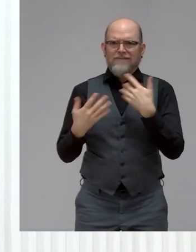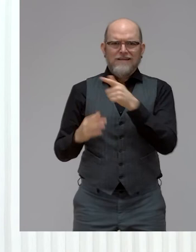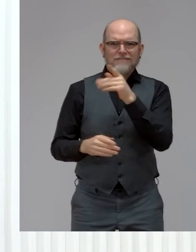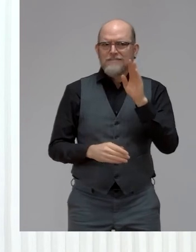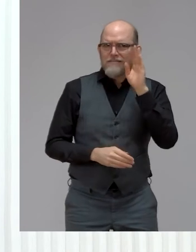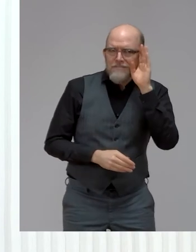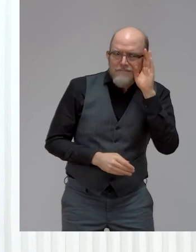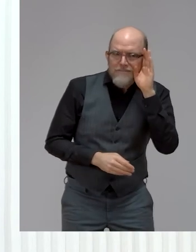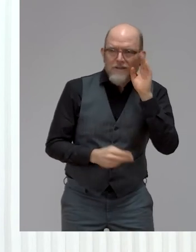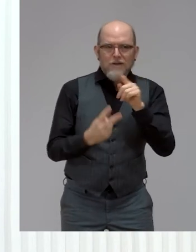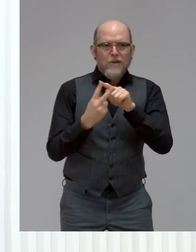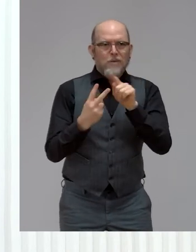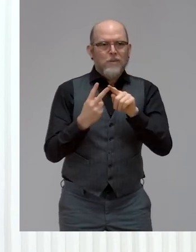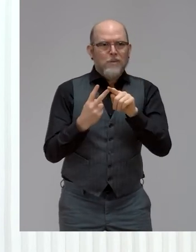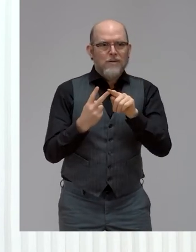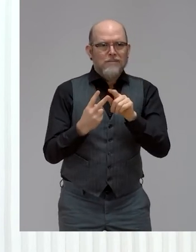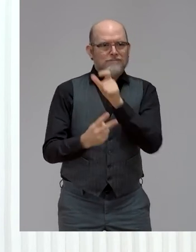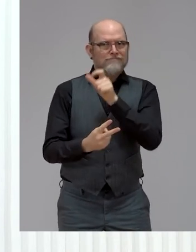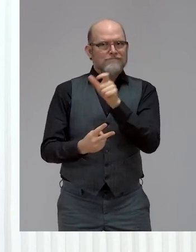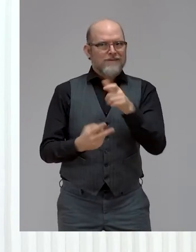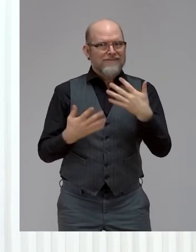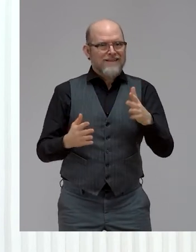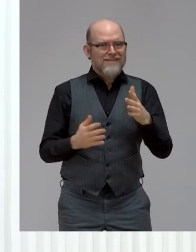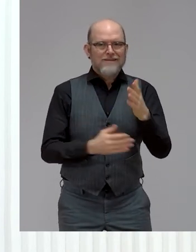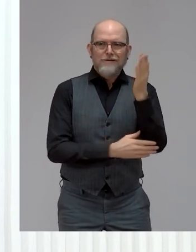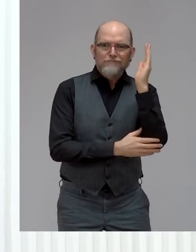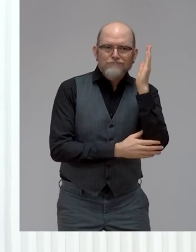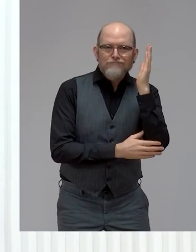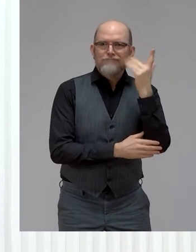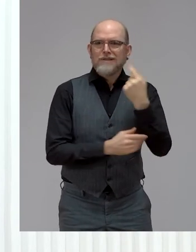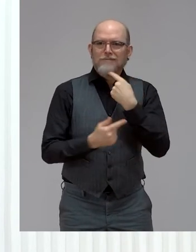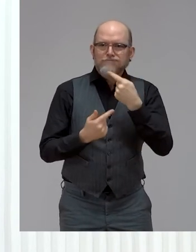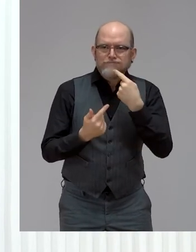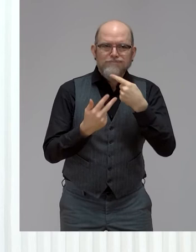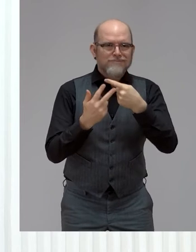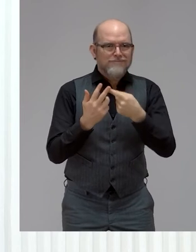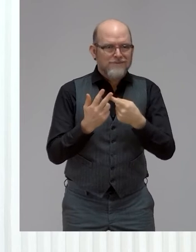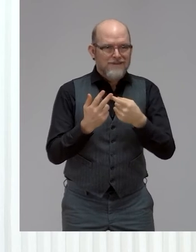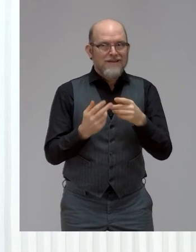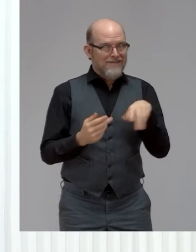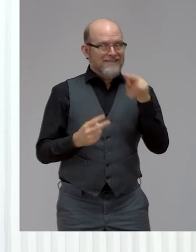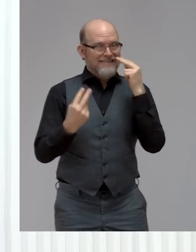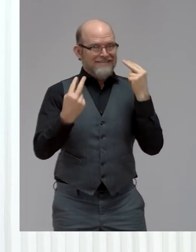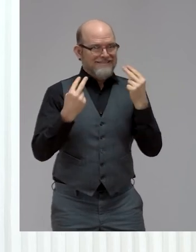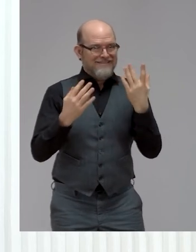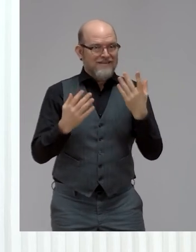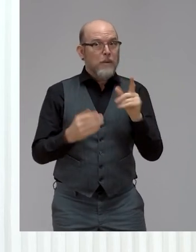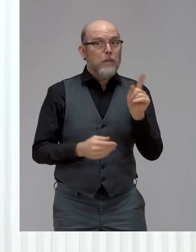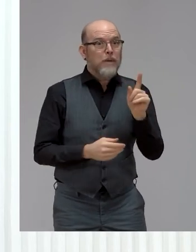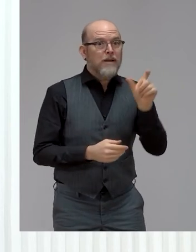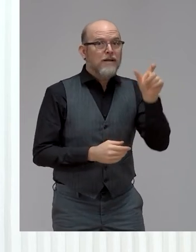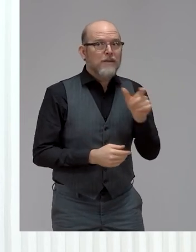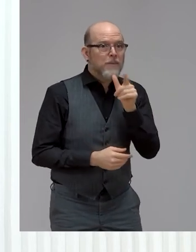participants giving their keynotes and introduction speech, and I would like to present to you one of